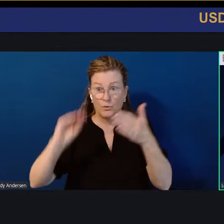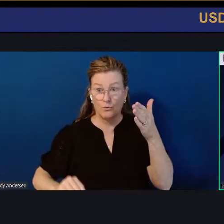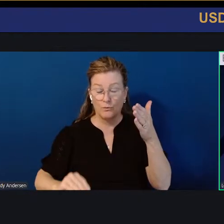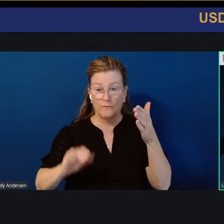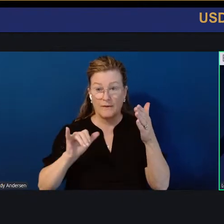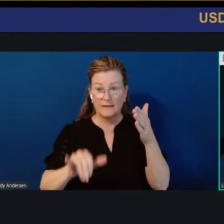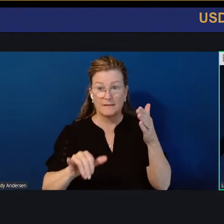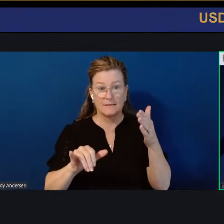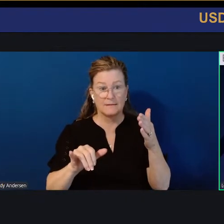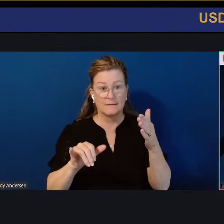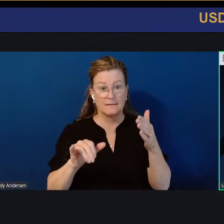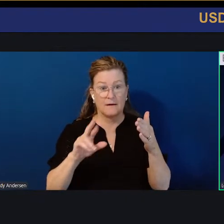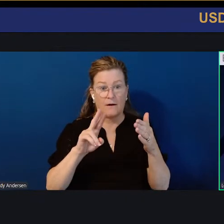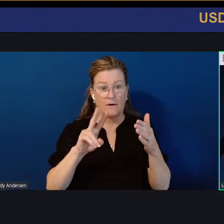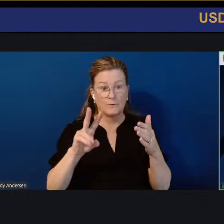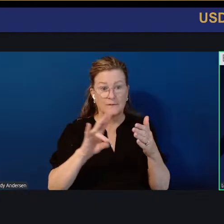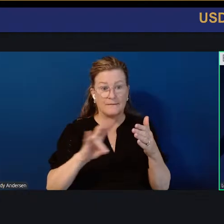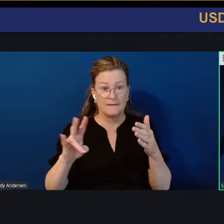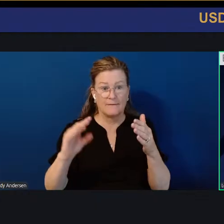this?